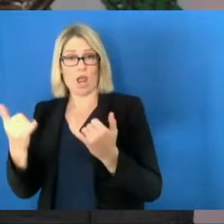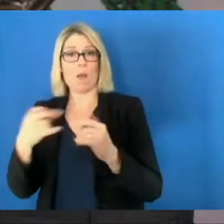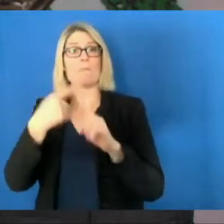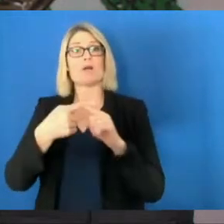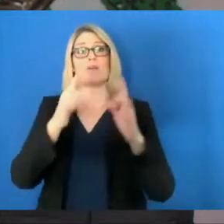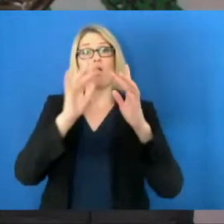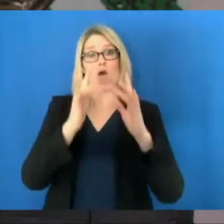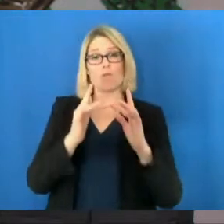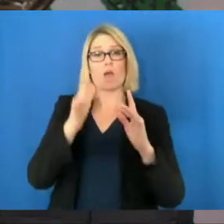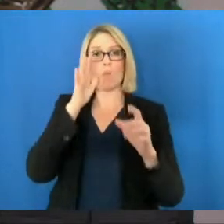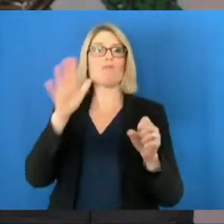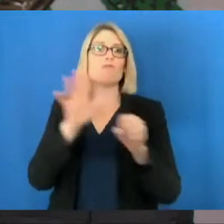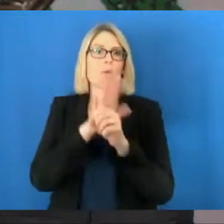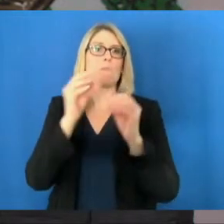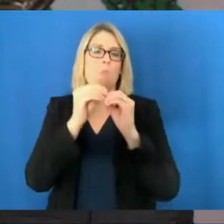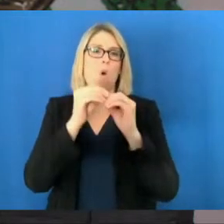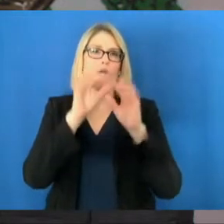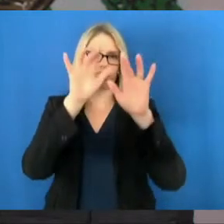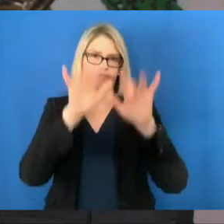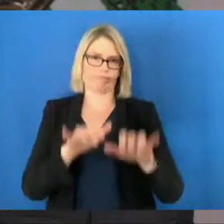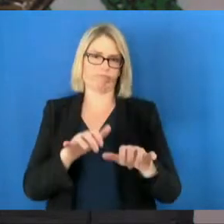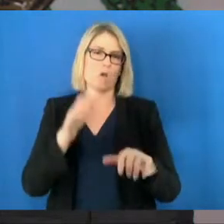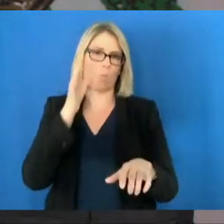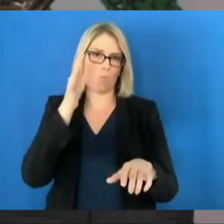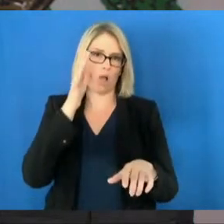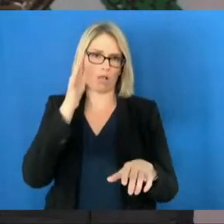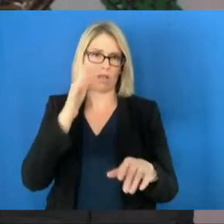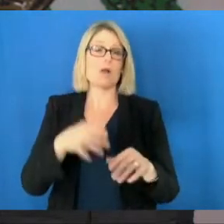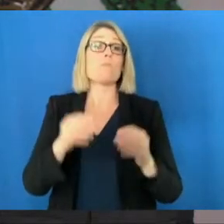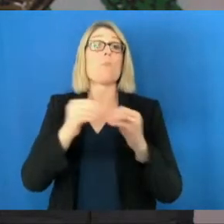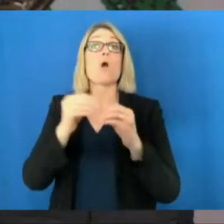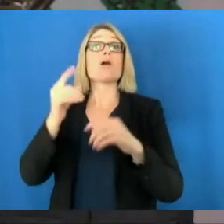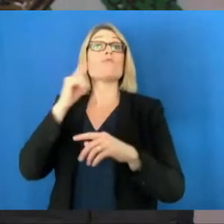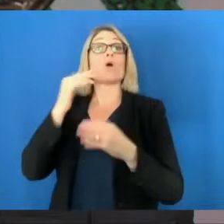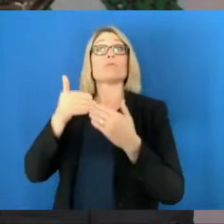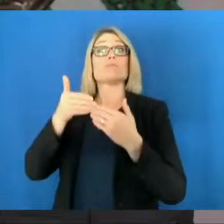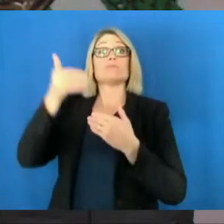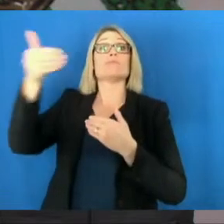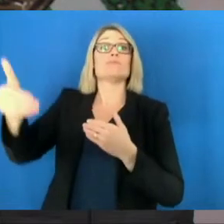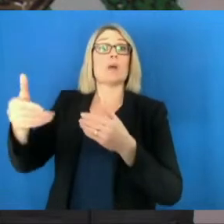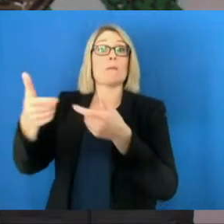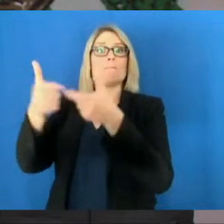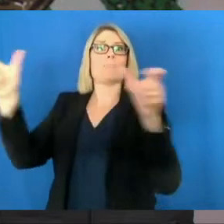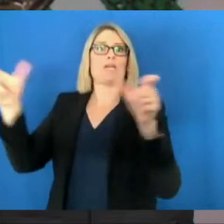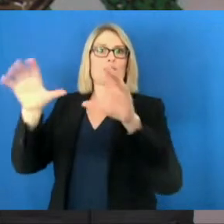we're planning more of those broader clinics and different groups.